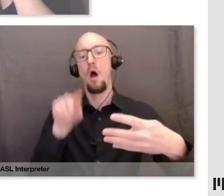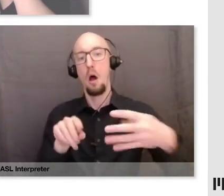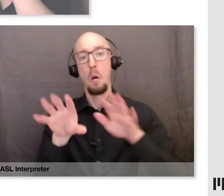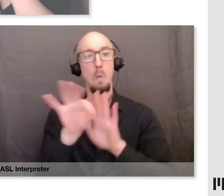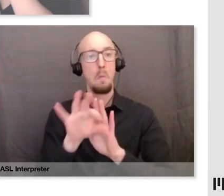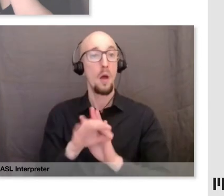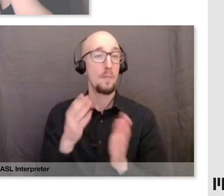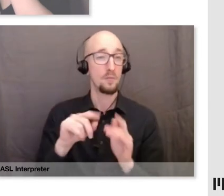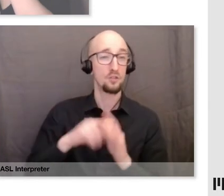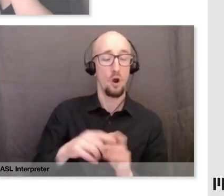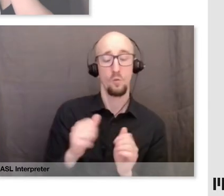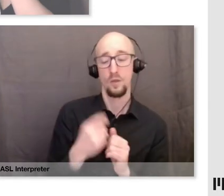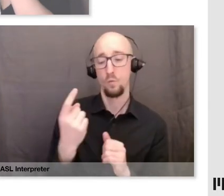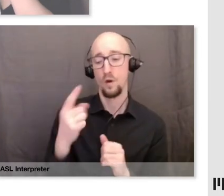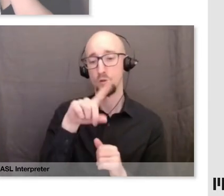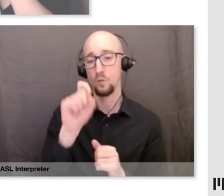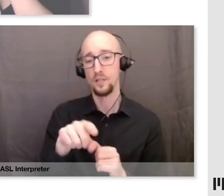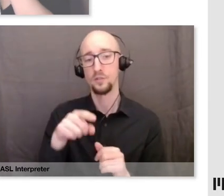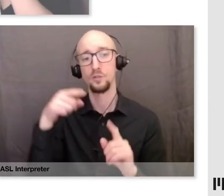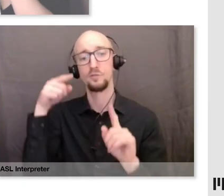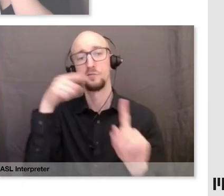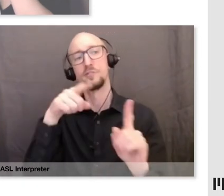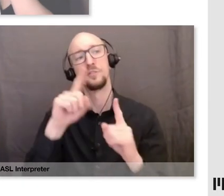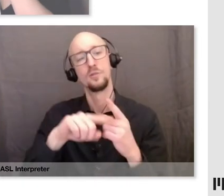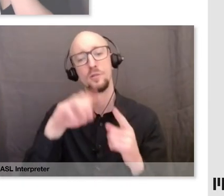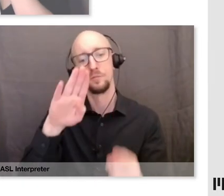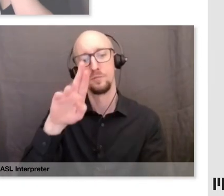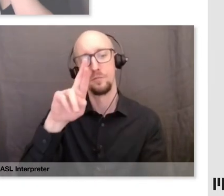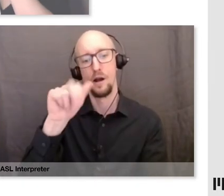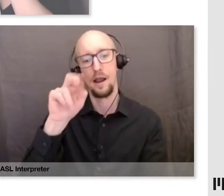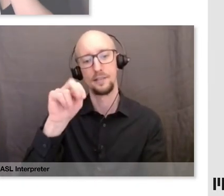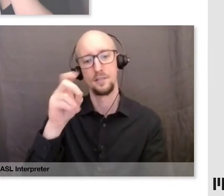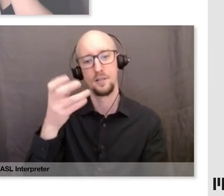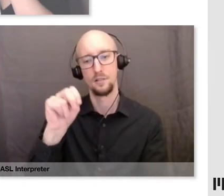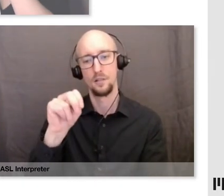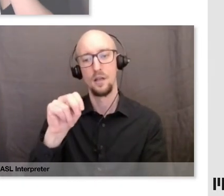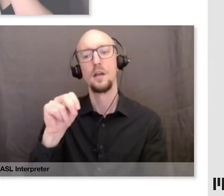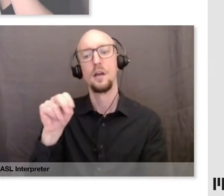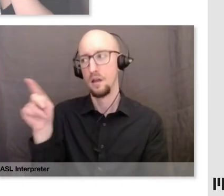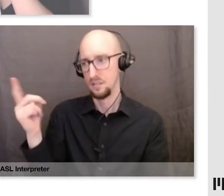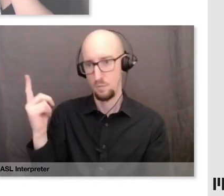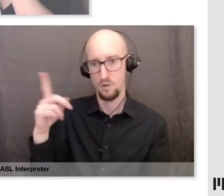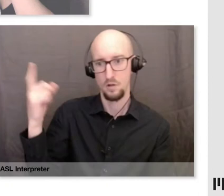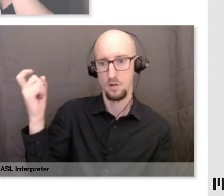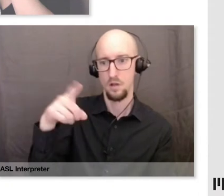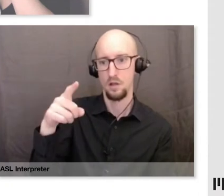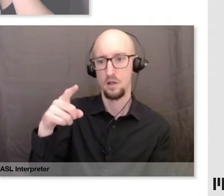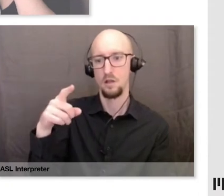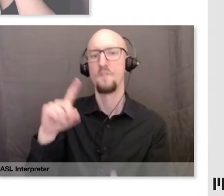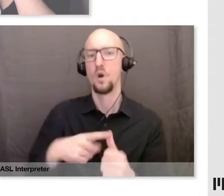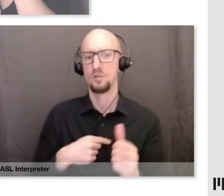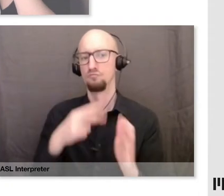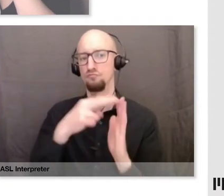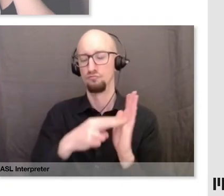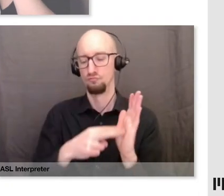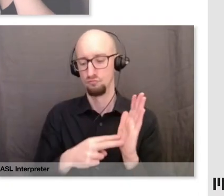start with one to Brandon. We have a question. I'll read it. It says, "You shared